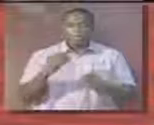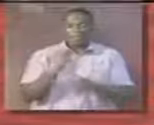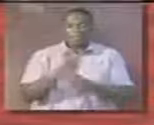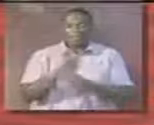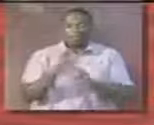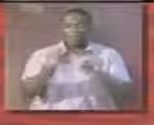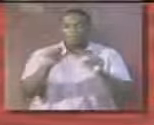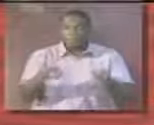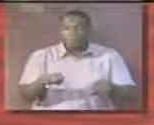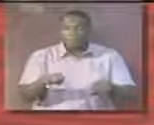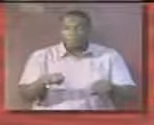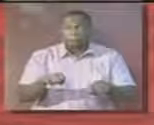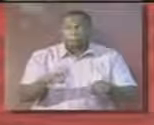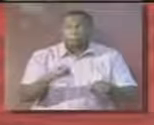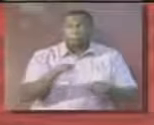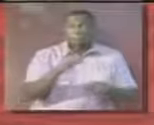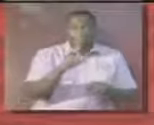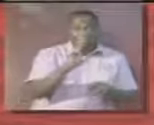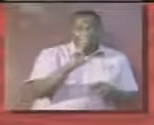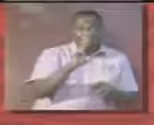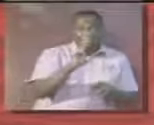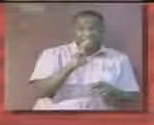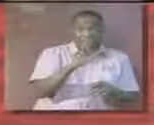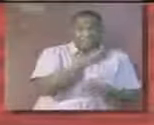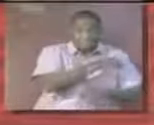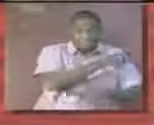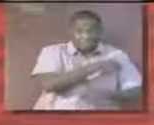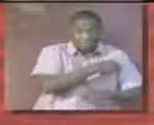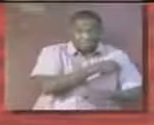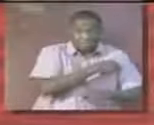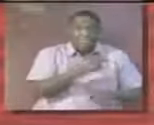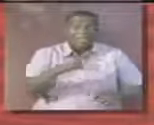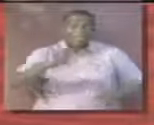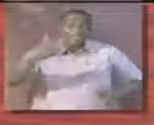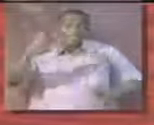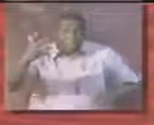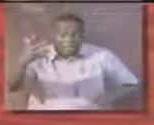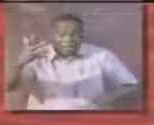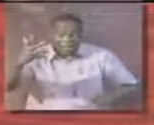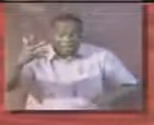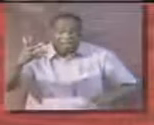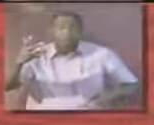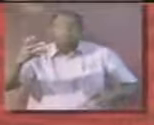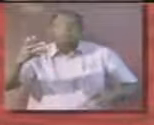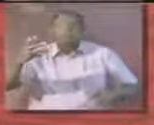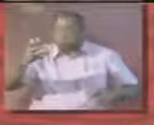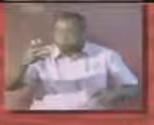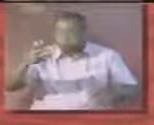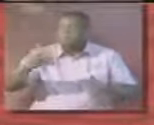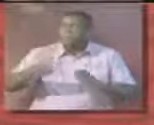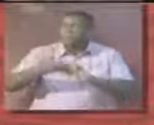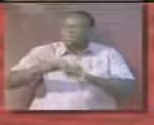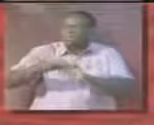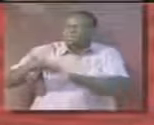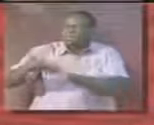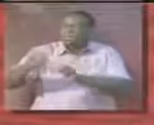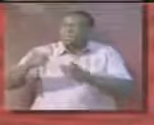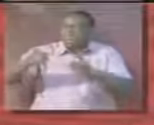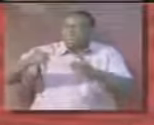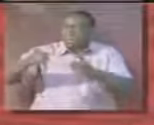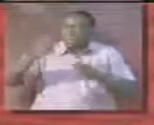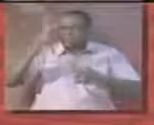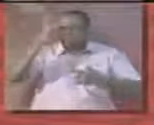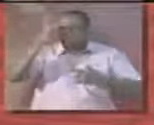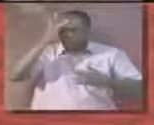5 out of 7 of the hospitals in the parallel healthcare system were in operation to manage COVID-positive patients. As you